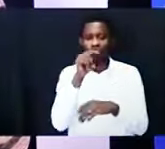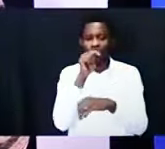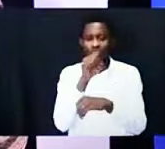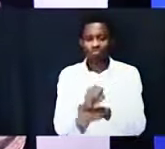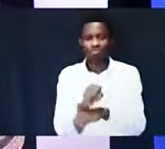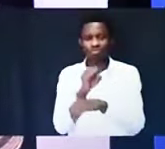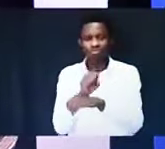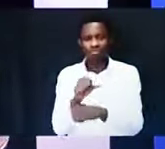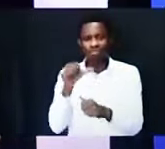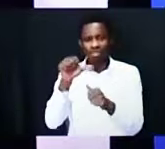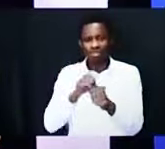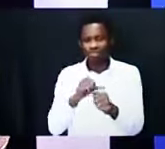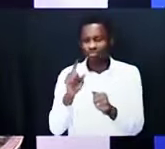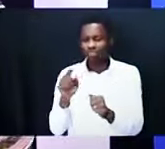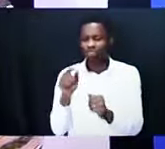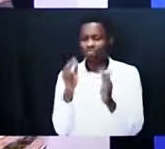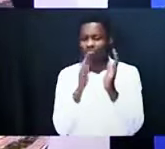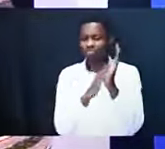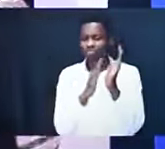him.